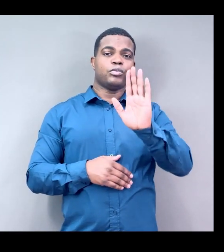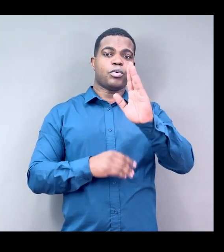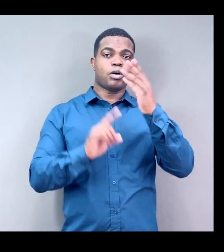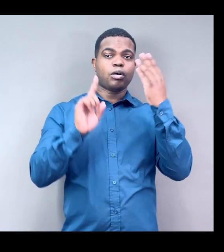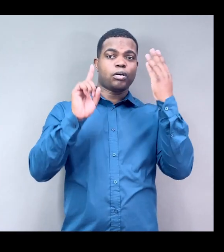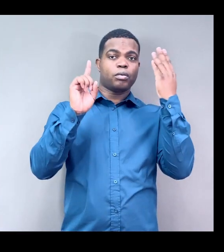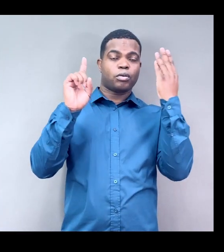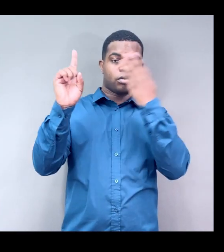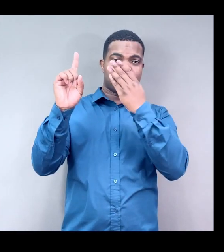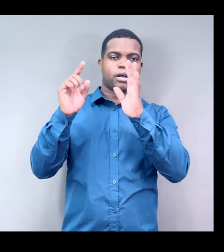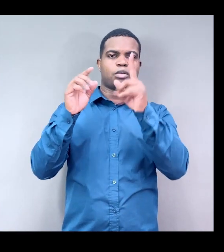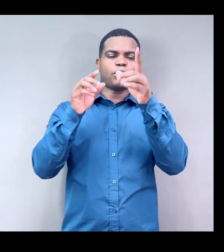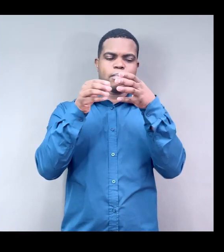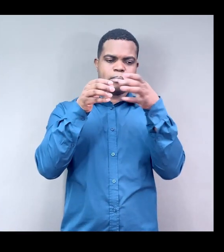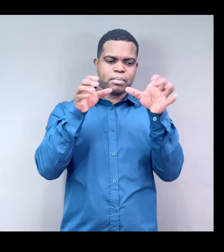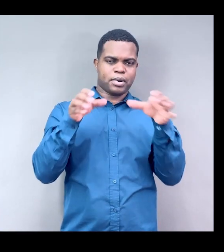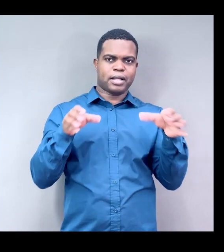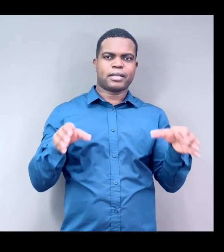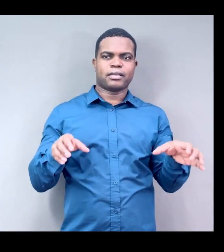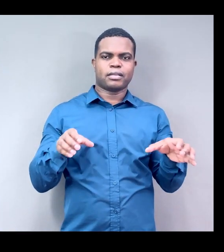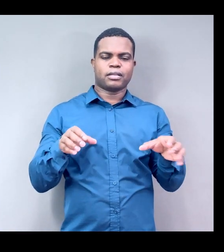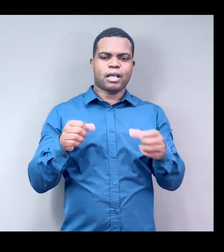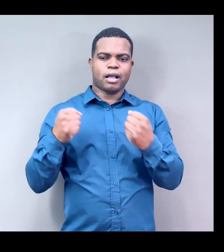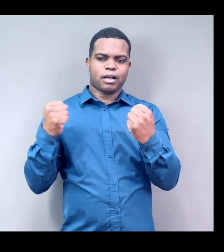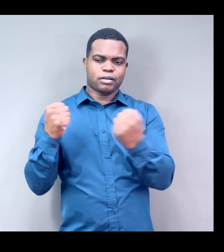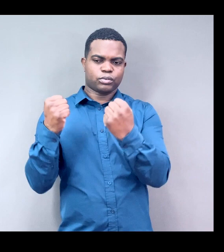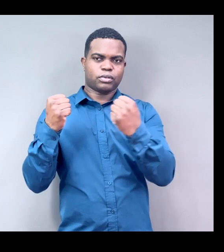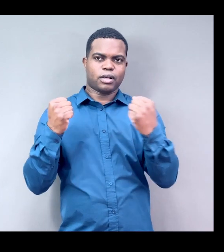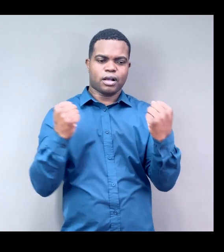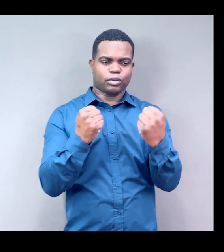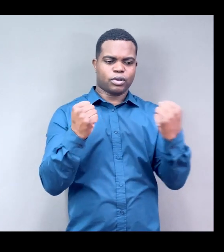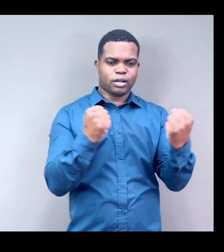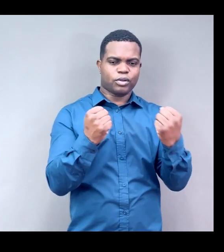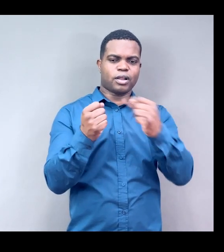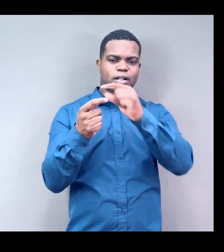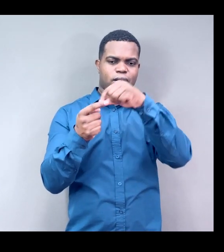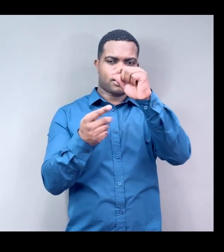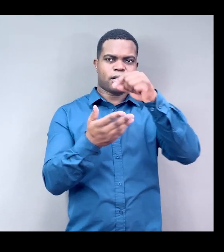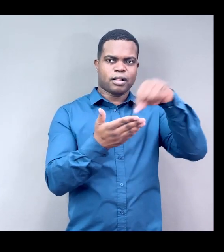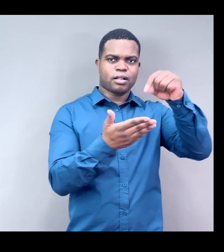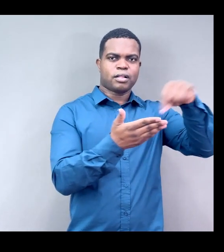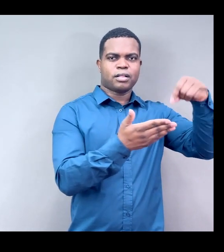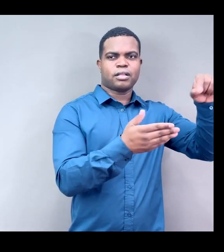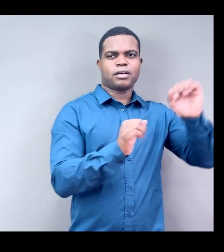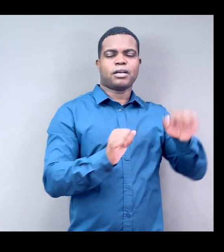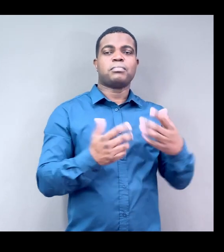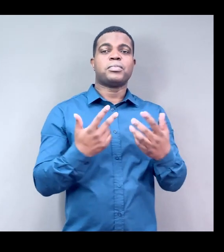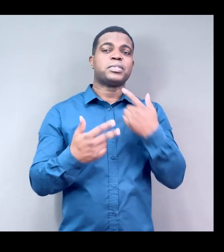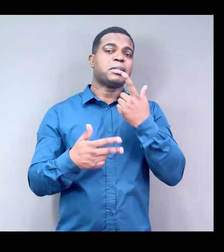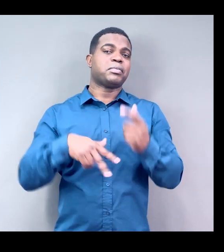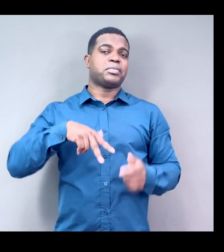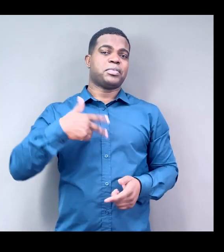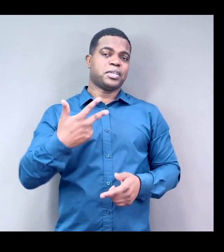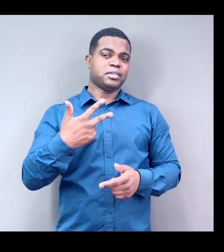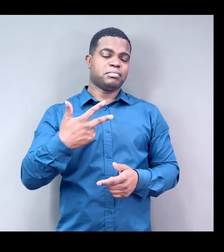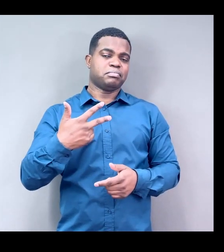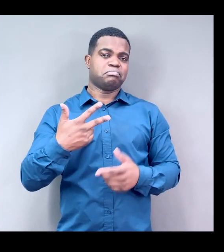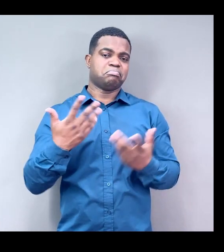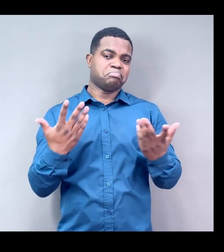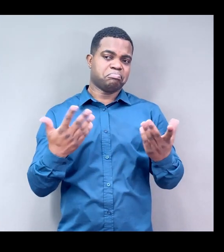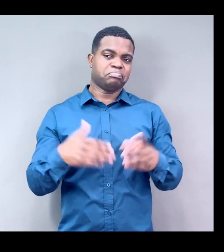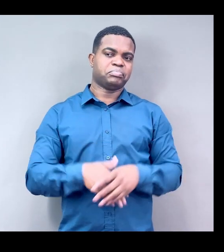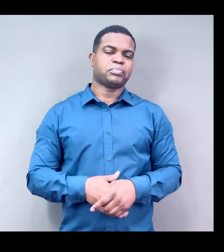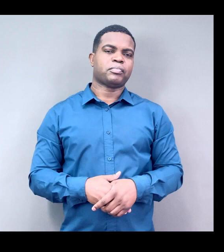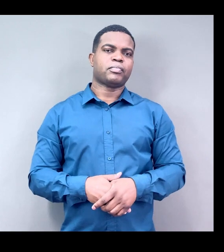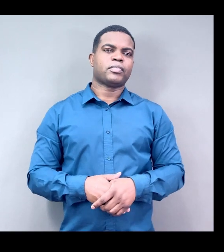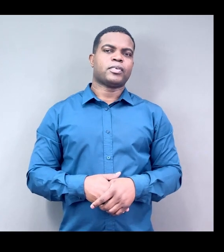your objectives. So it's like breaking down your goal to actionable steps. So when you break down your goals to actionable steps,